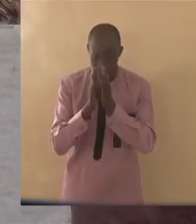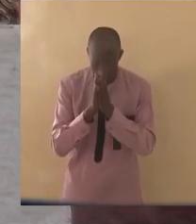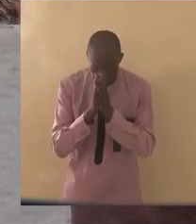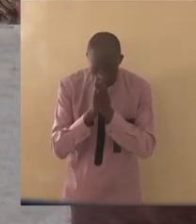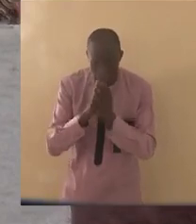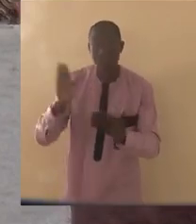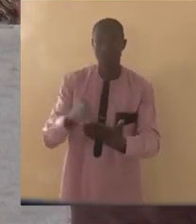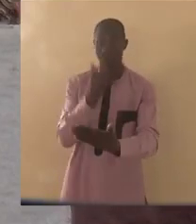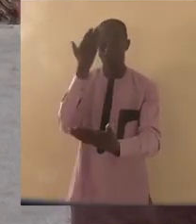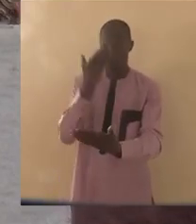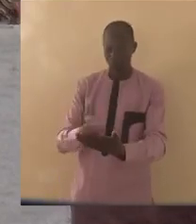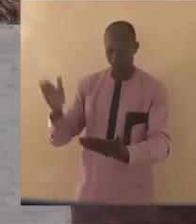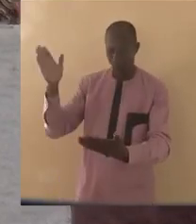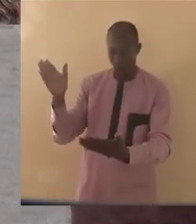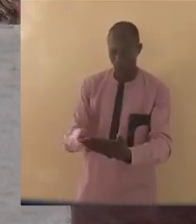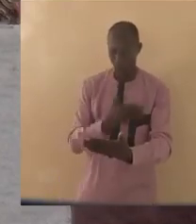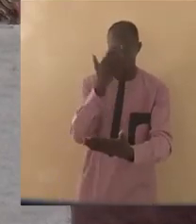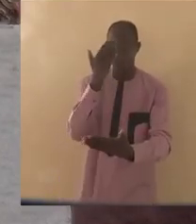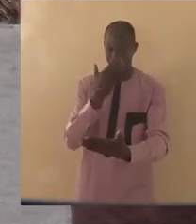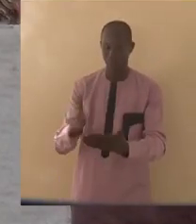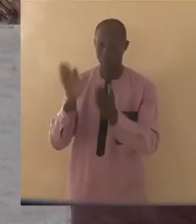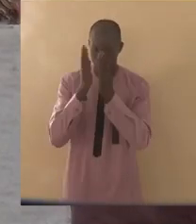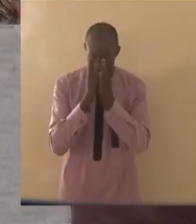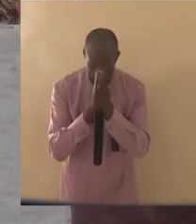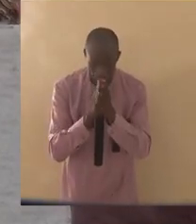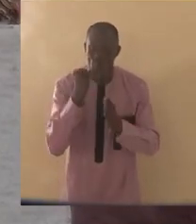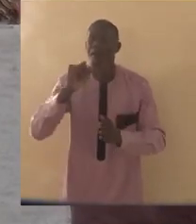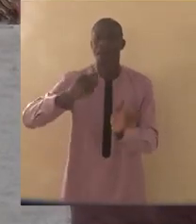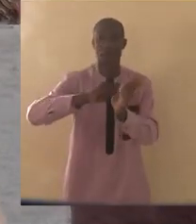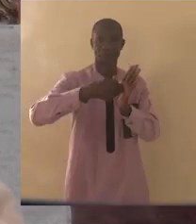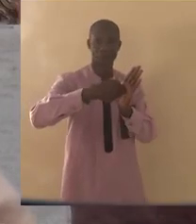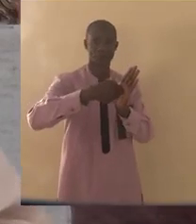Prayer is the key. Prayer is the key.